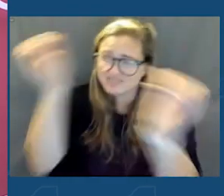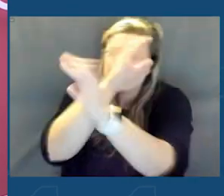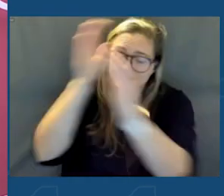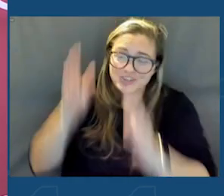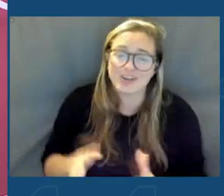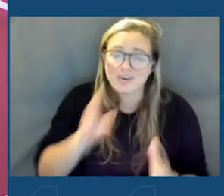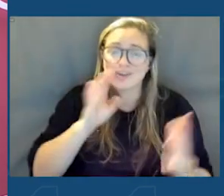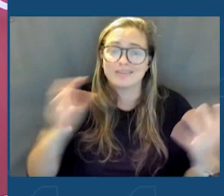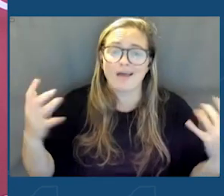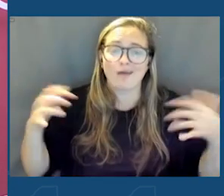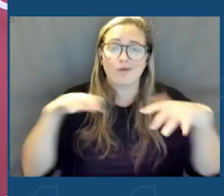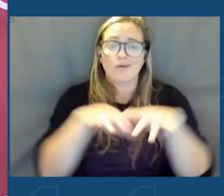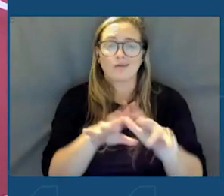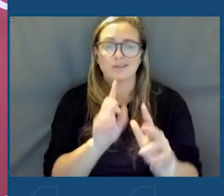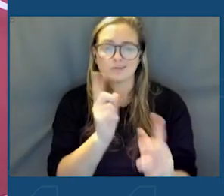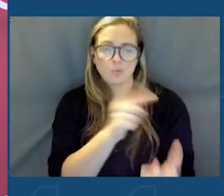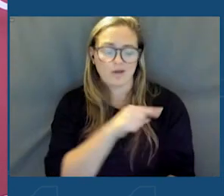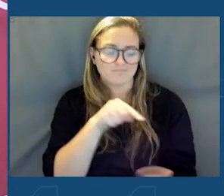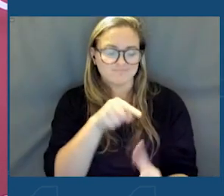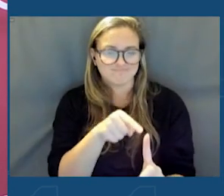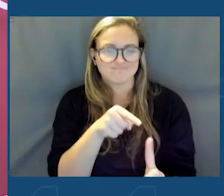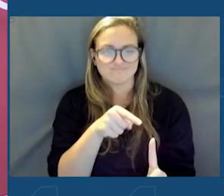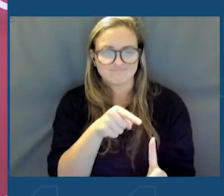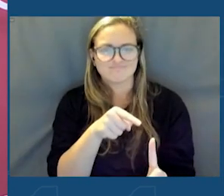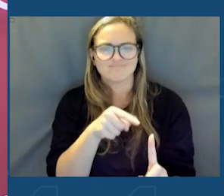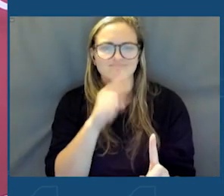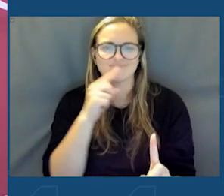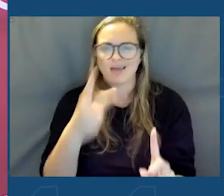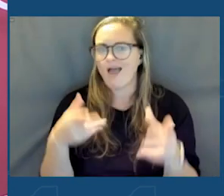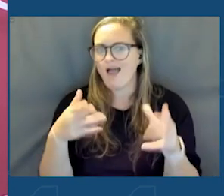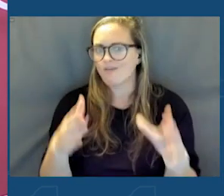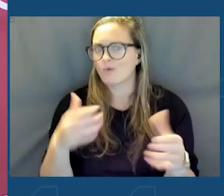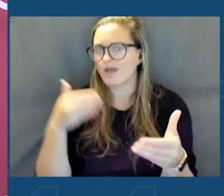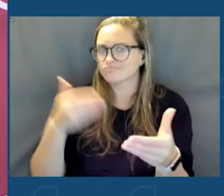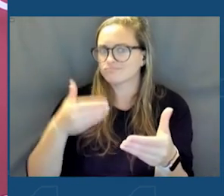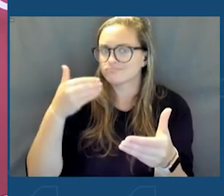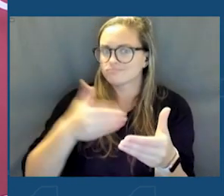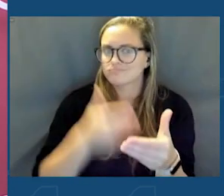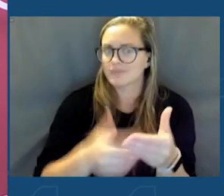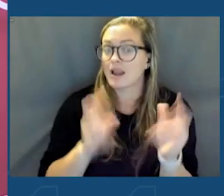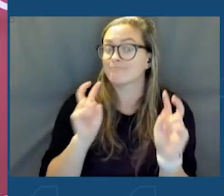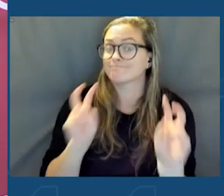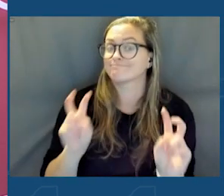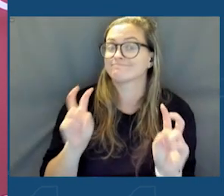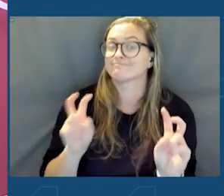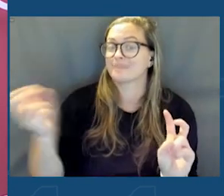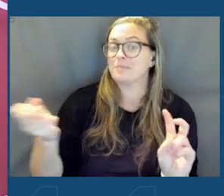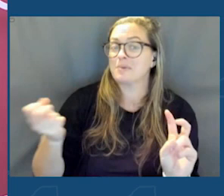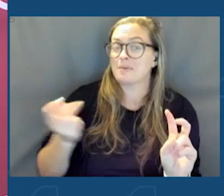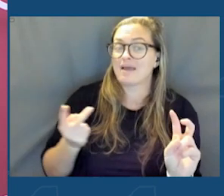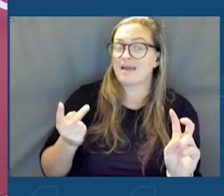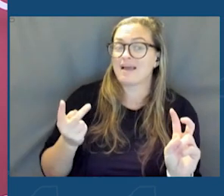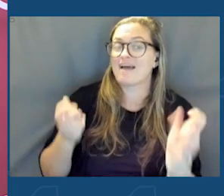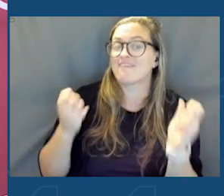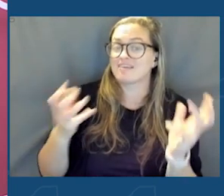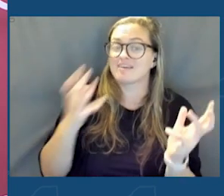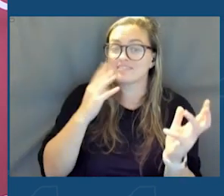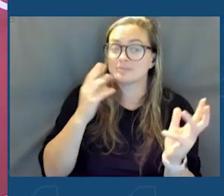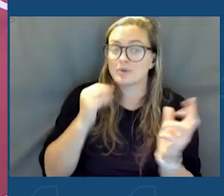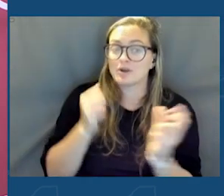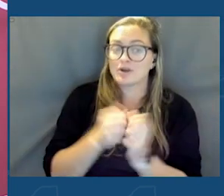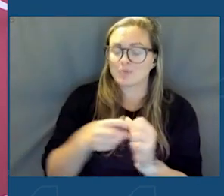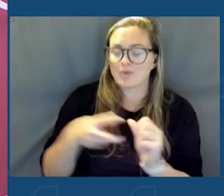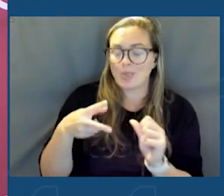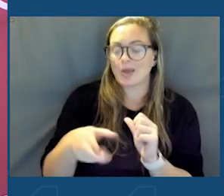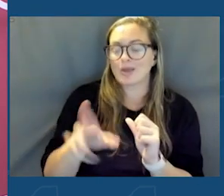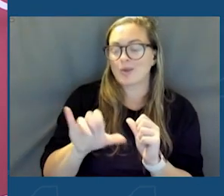together at this milestone and say, we're halfway there, and I'm so looking forward to coming back because I have a lot of experience cutting ribbons.